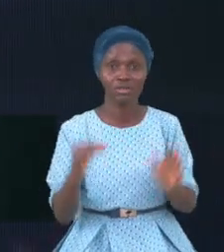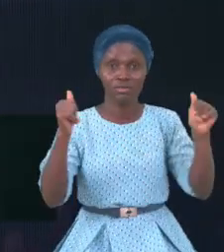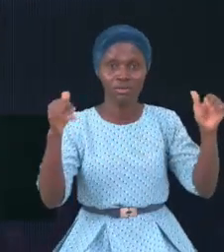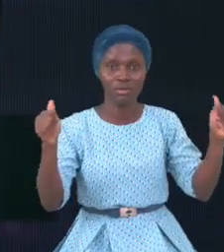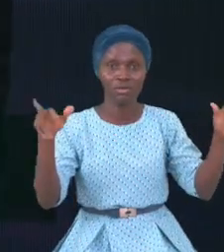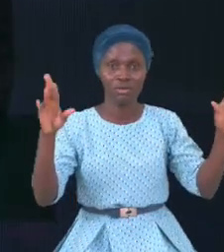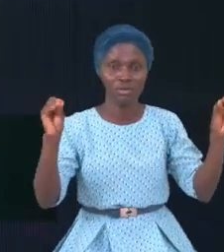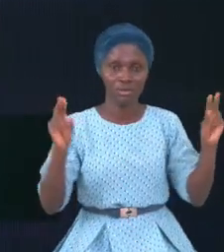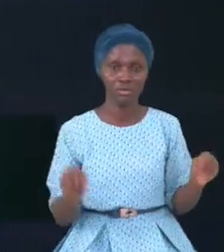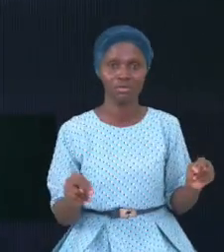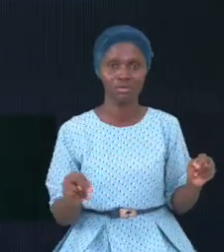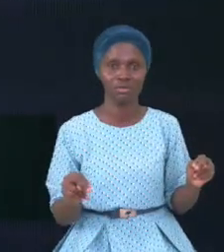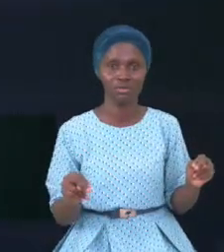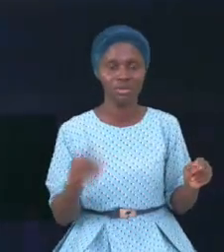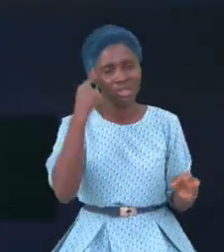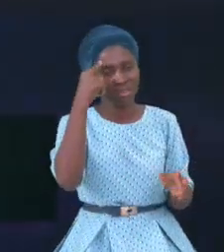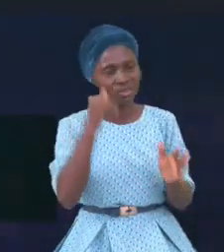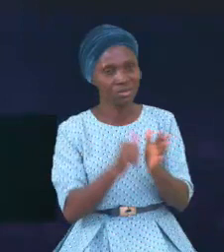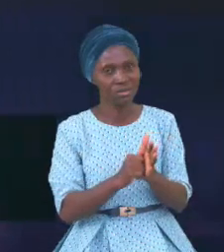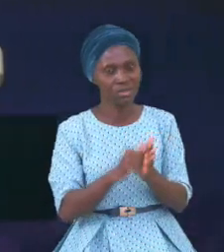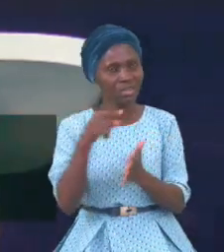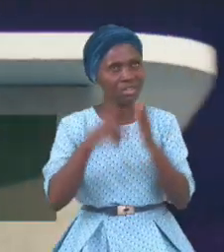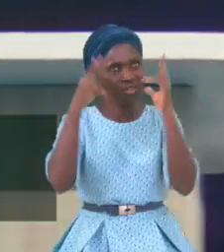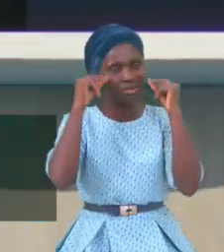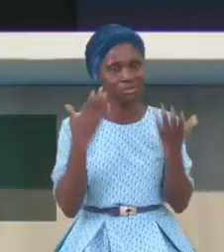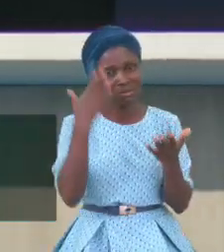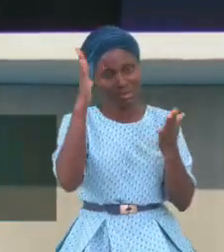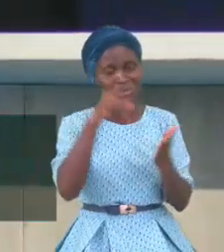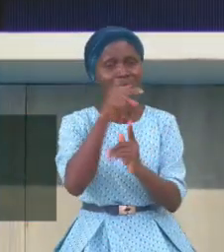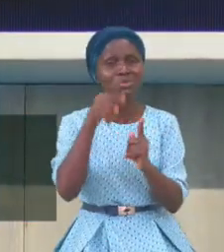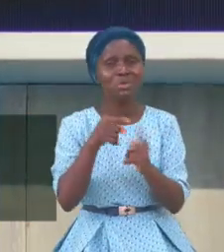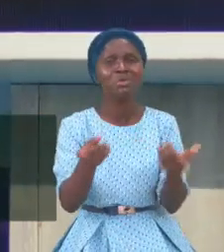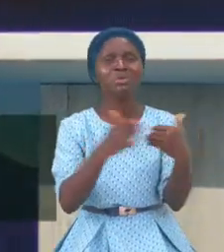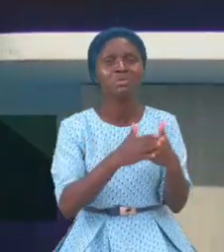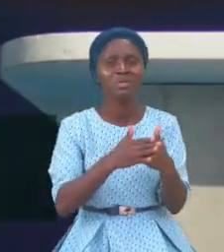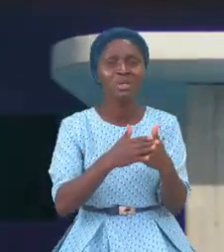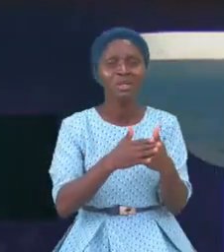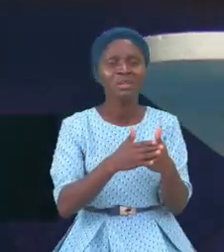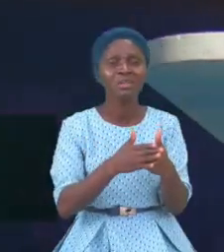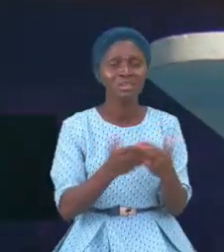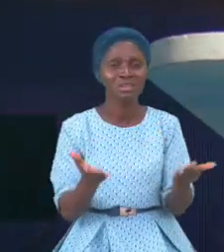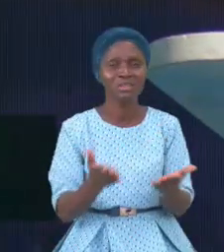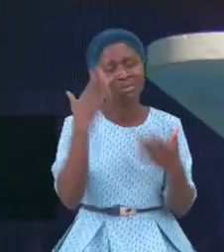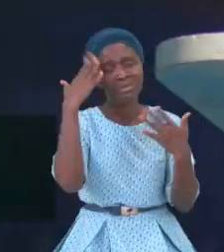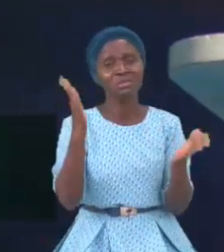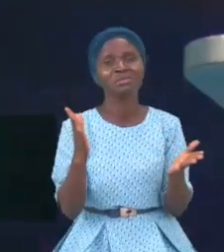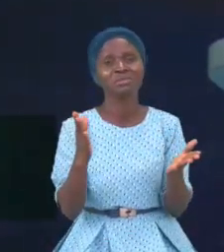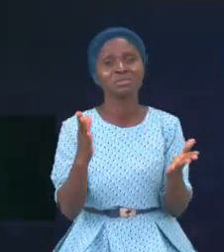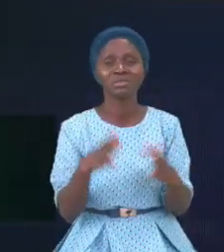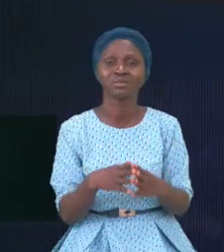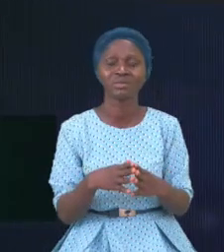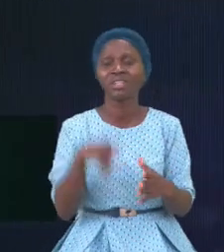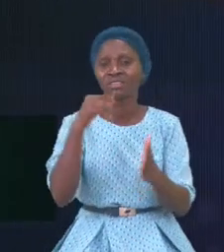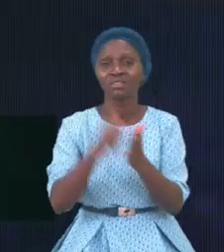coming back, or what has happened to him. Up, make us gods that will go before us.